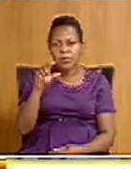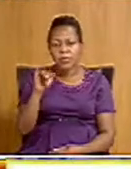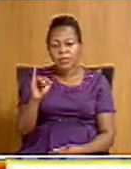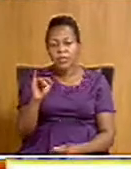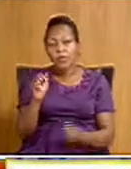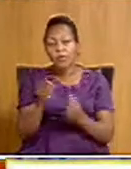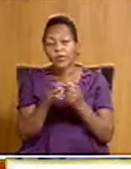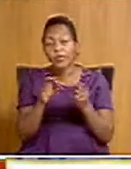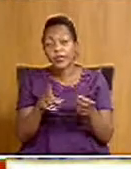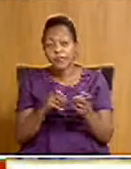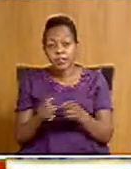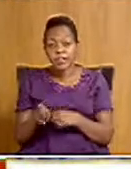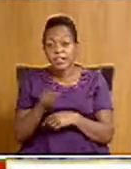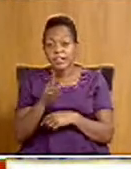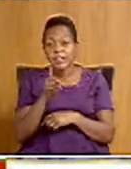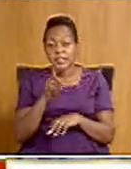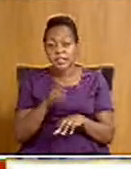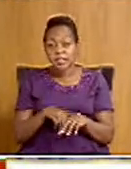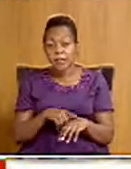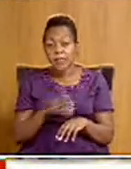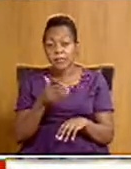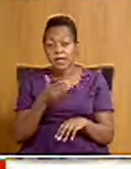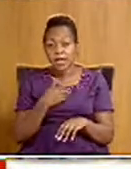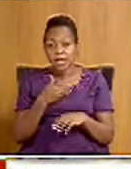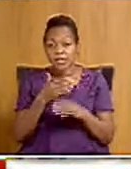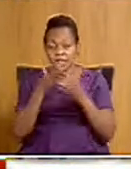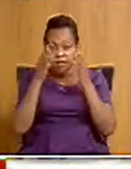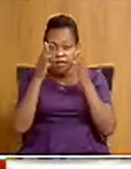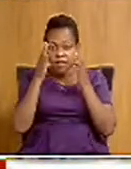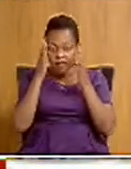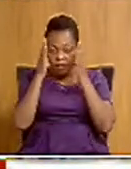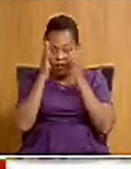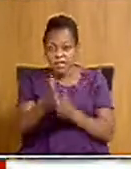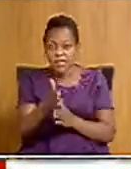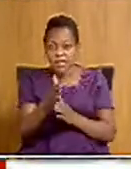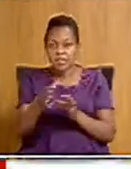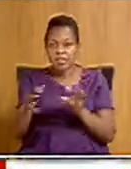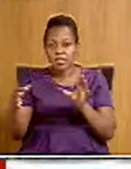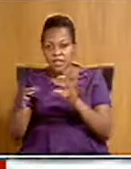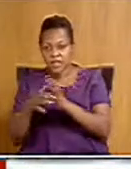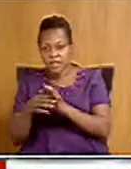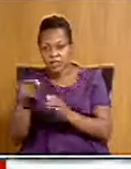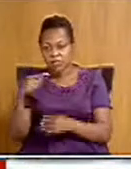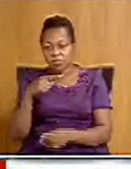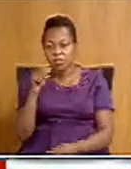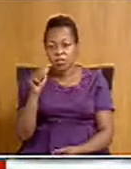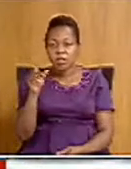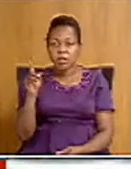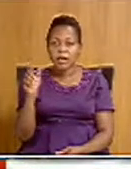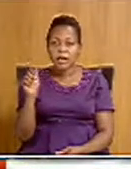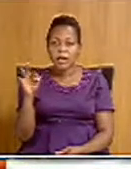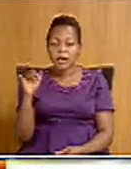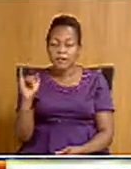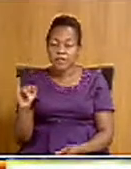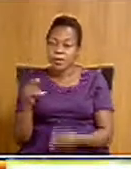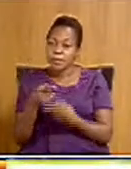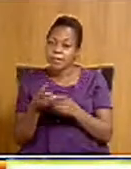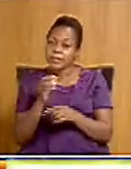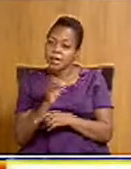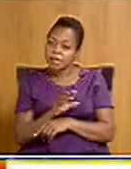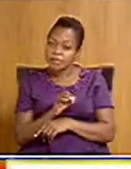Although at that time I did not have a direct link with Muammar Gaddafi, I advised his envoy, who came to see me